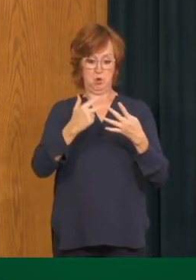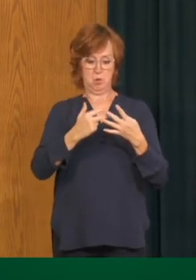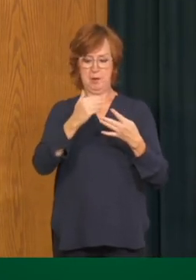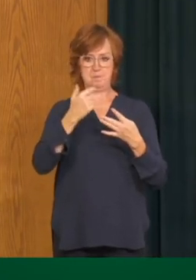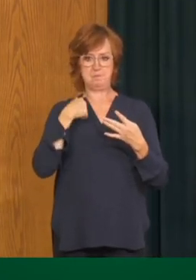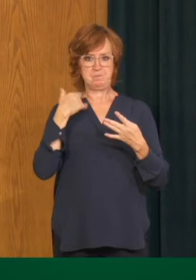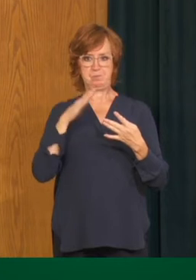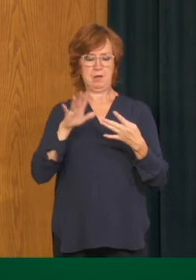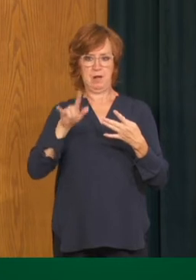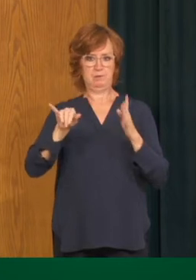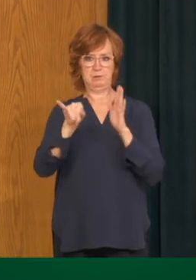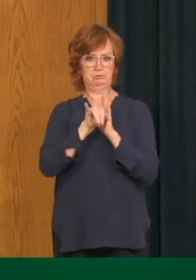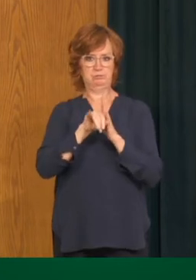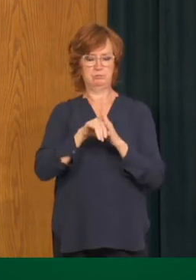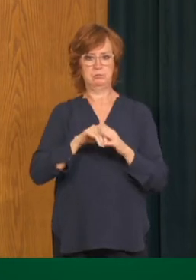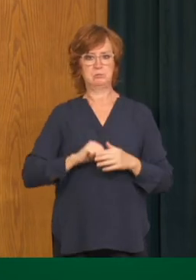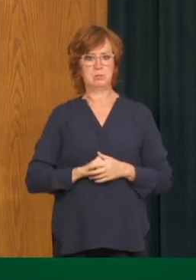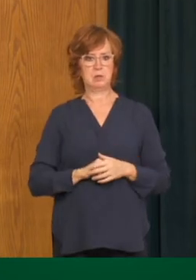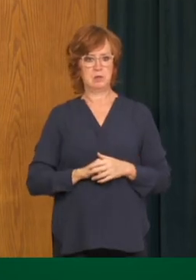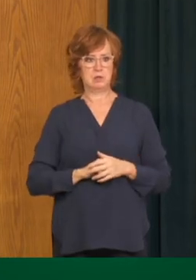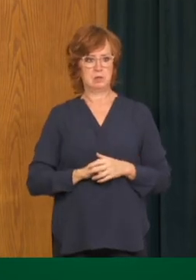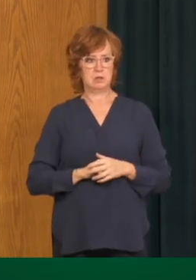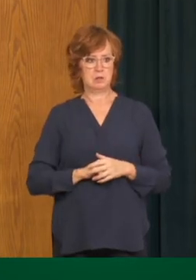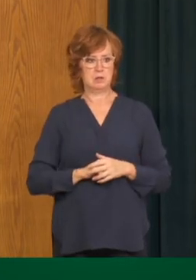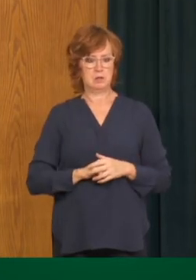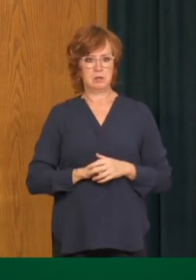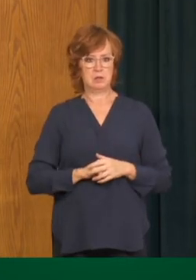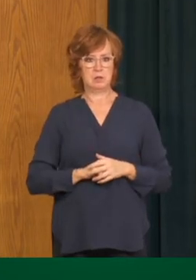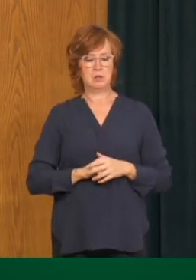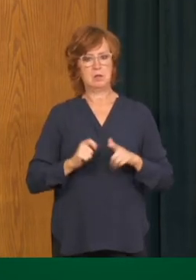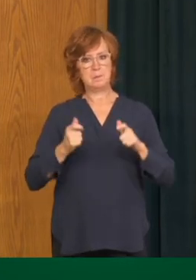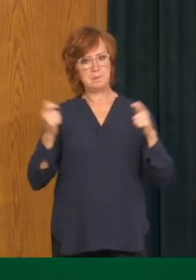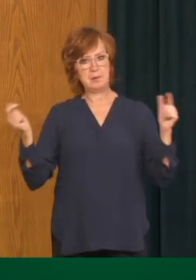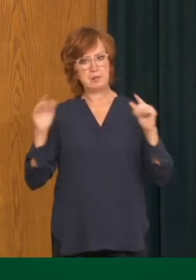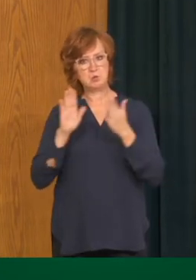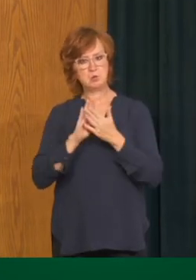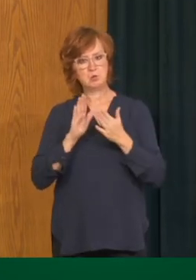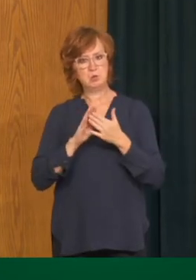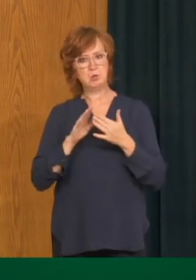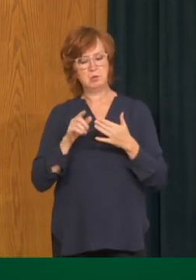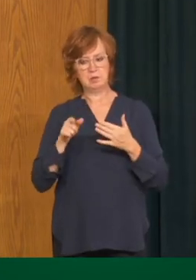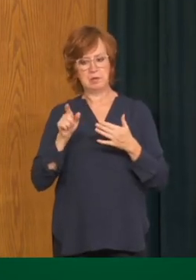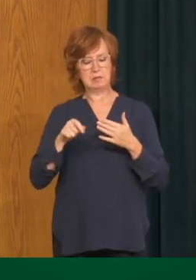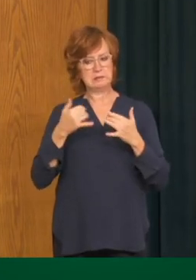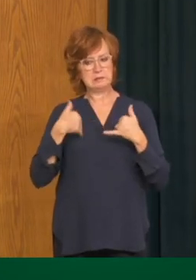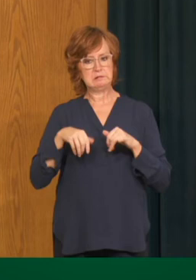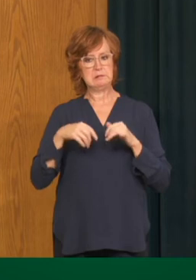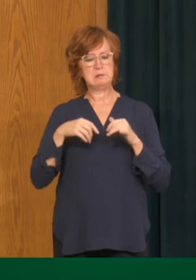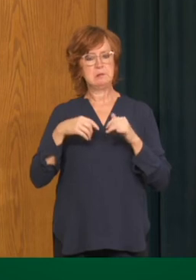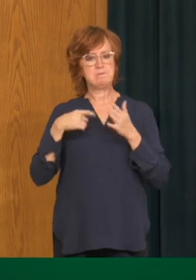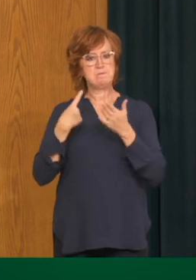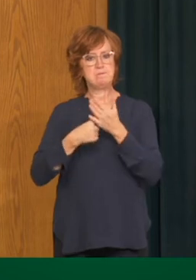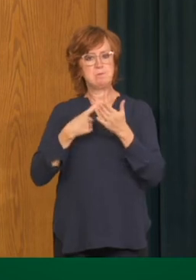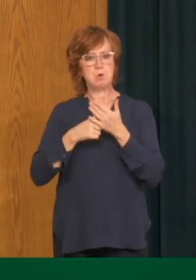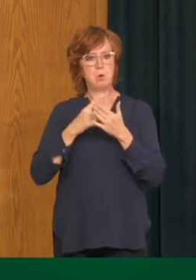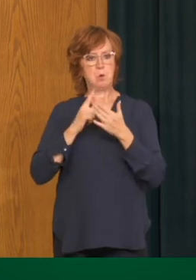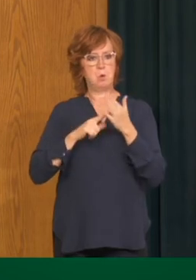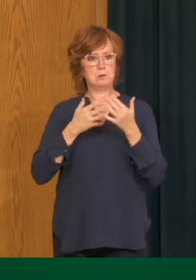the school division. Because again, I think some of the larger schools may look at what's a safe way for them to